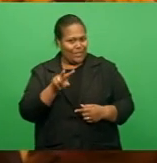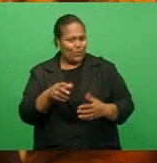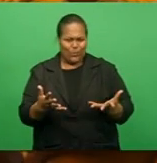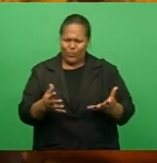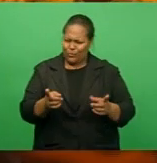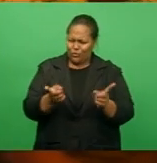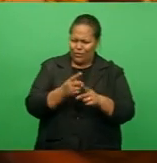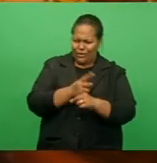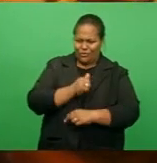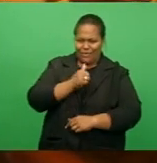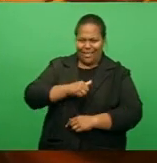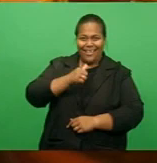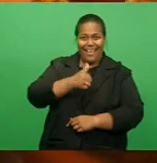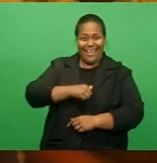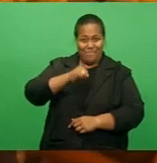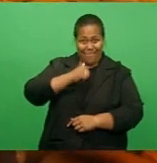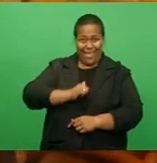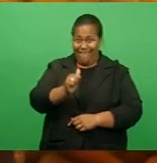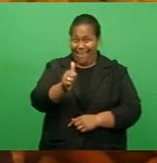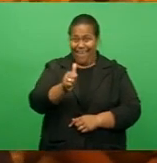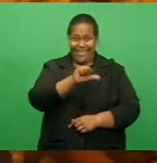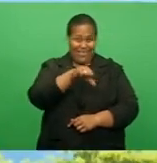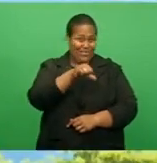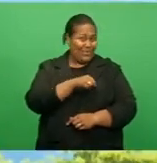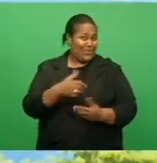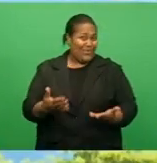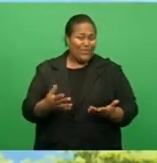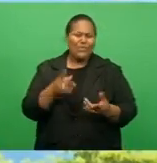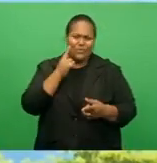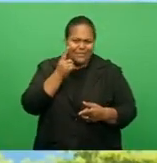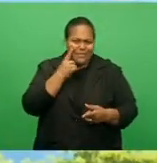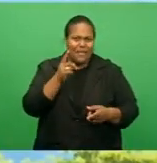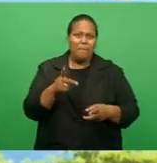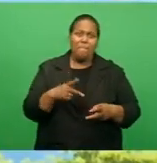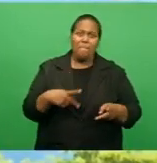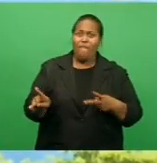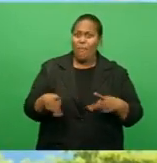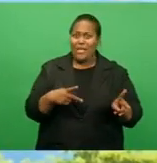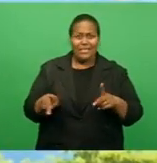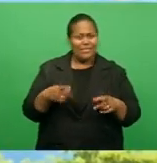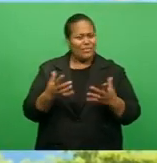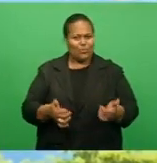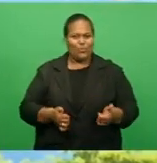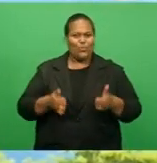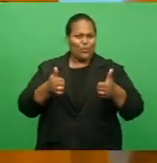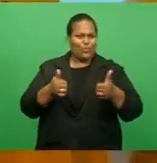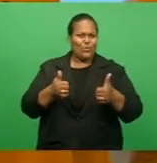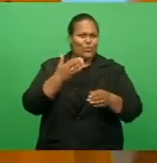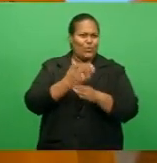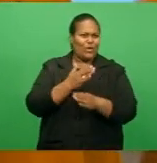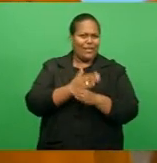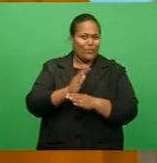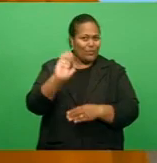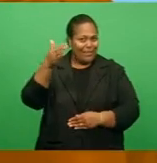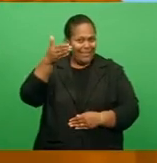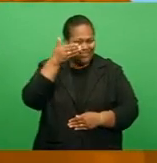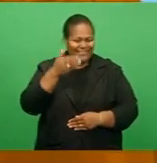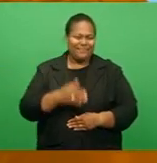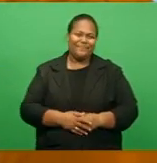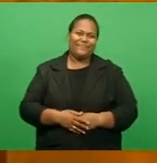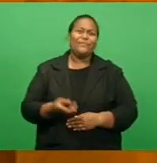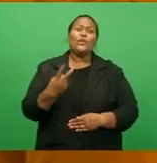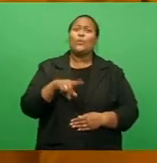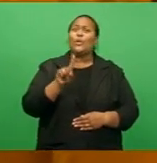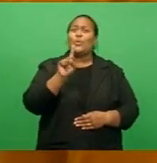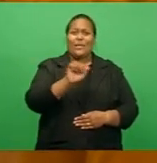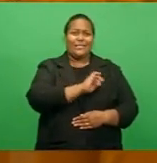changed, we've seen some changes in their performance, their work output, good work output. Meanwhile, 21 officers